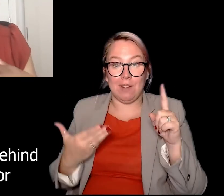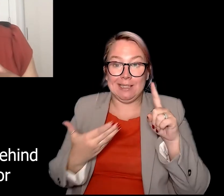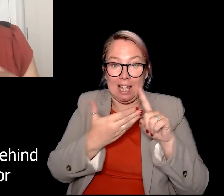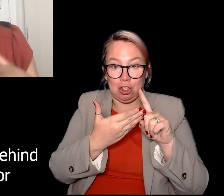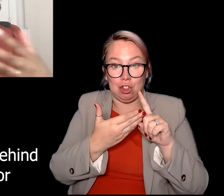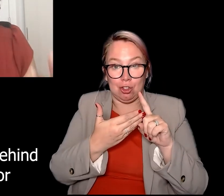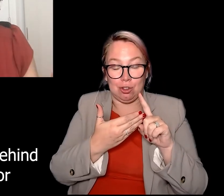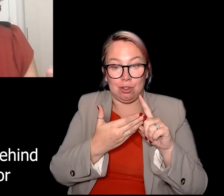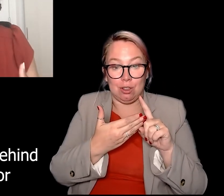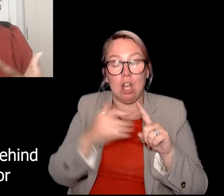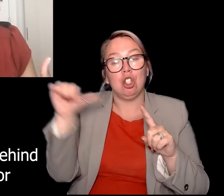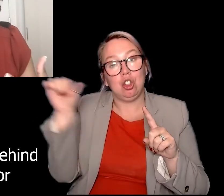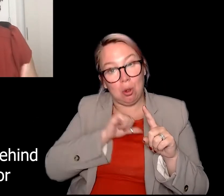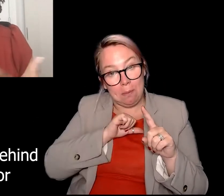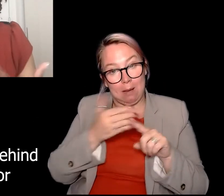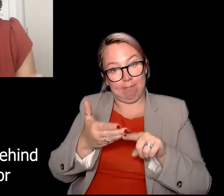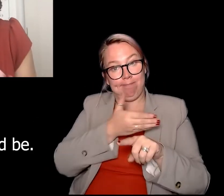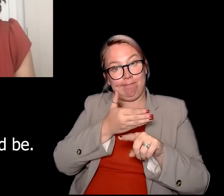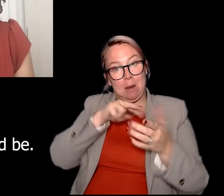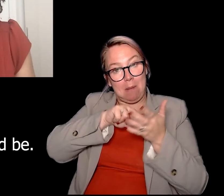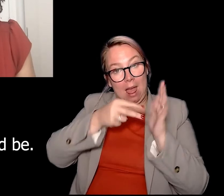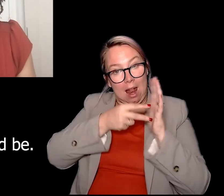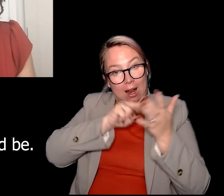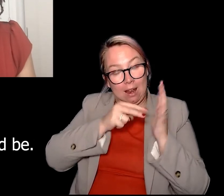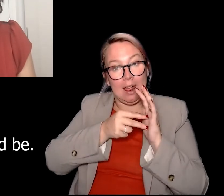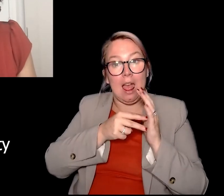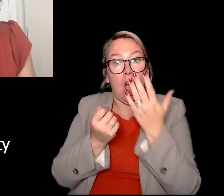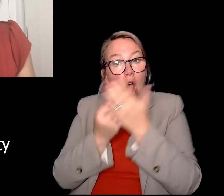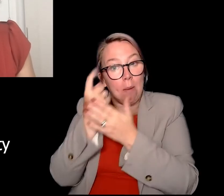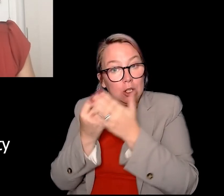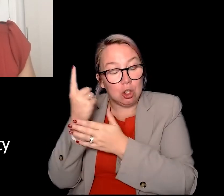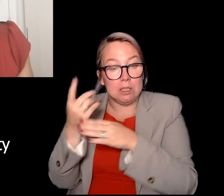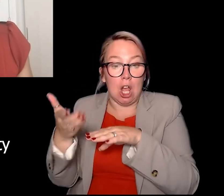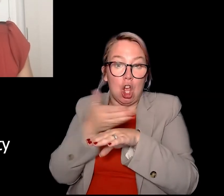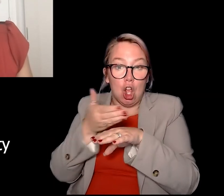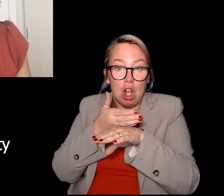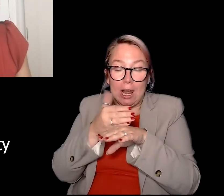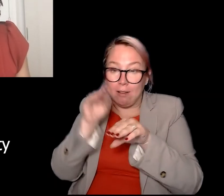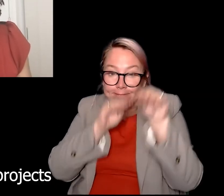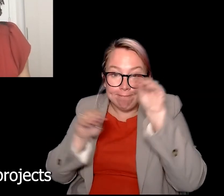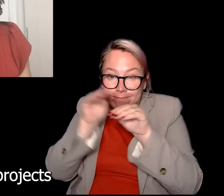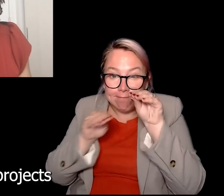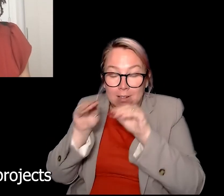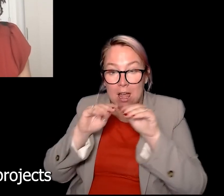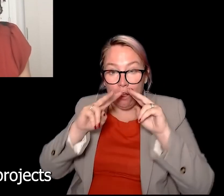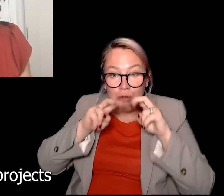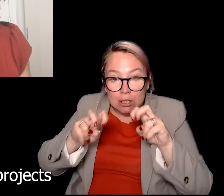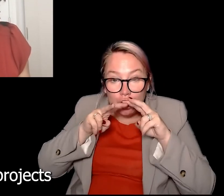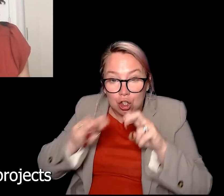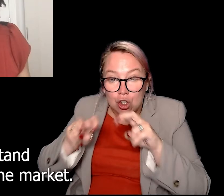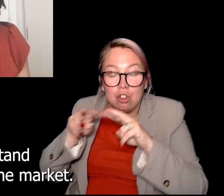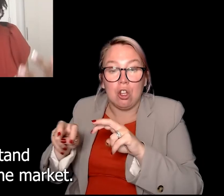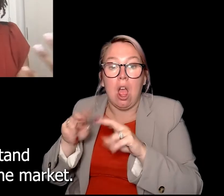me, there's a lot of intention behind what is built, or I believe that there should be. And there's opportunities sometimes when you're in early